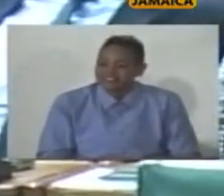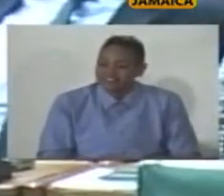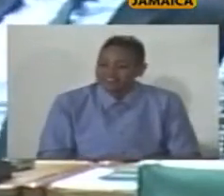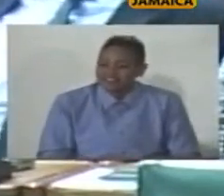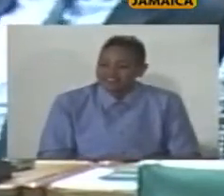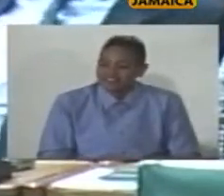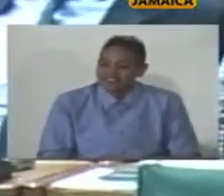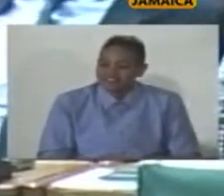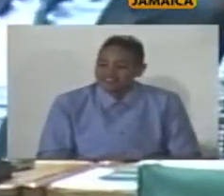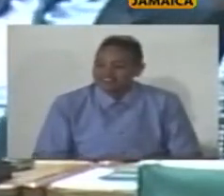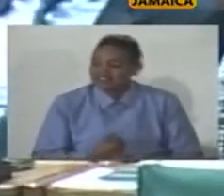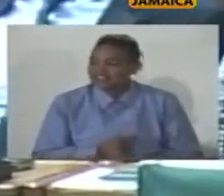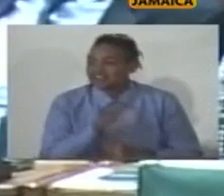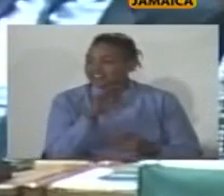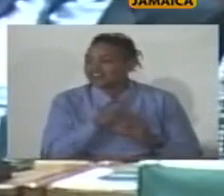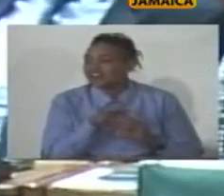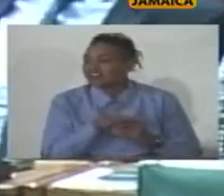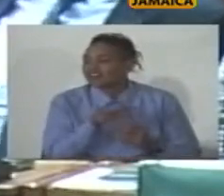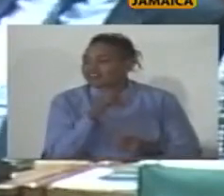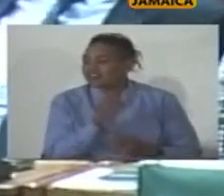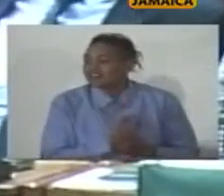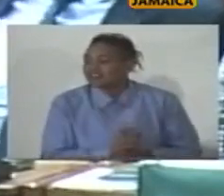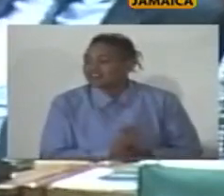his contribution to the debate.